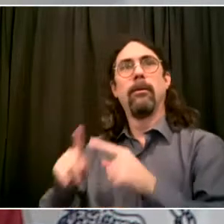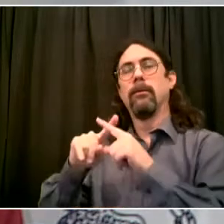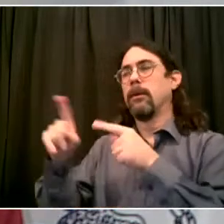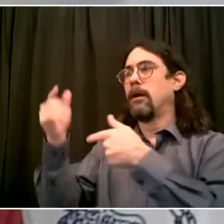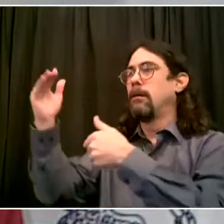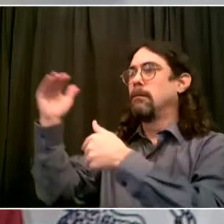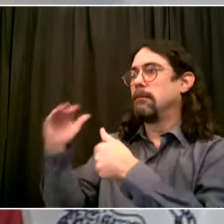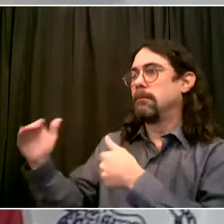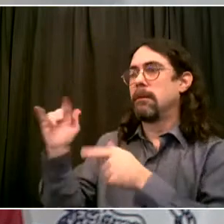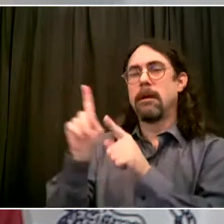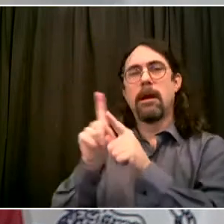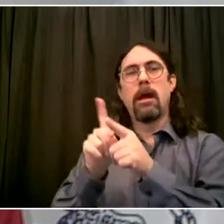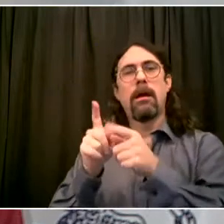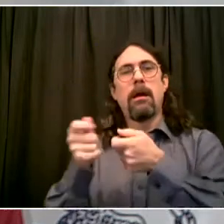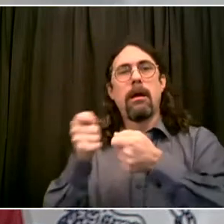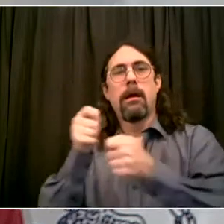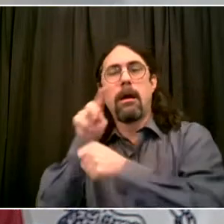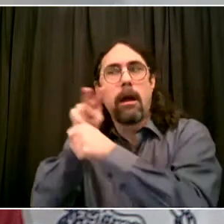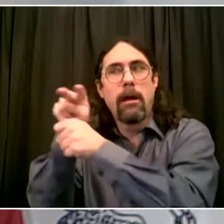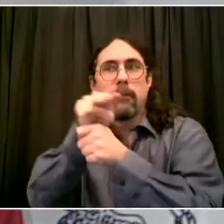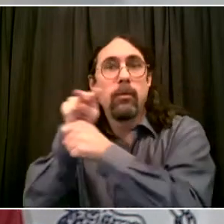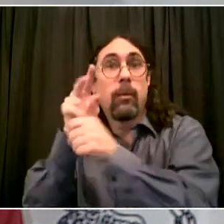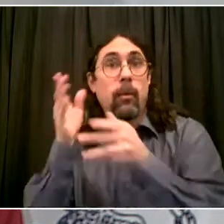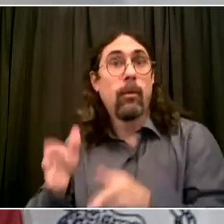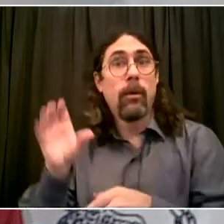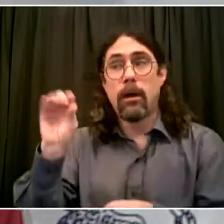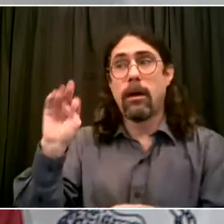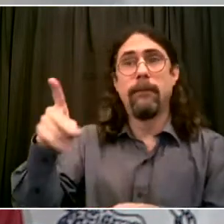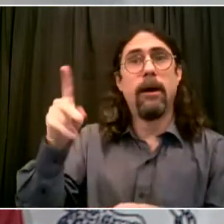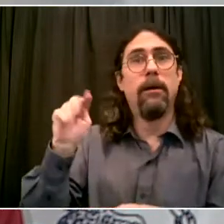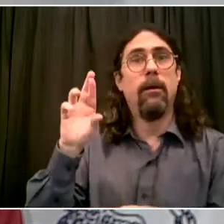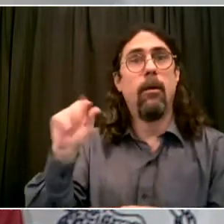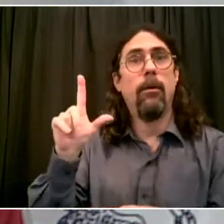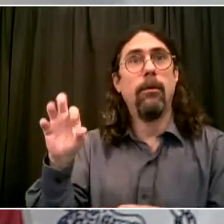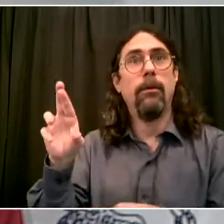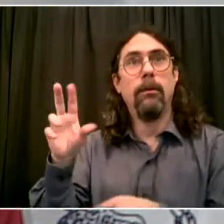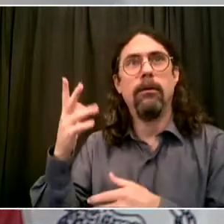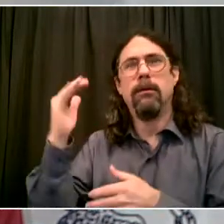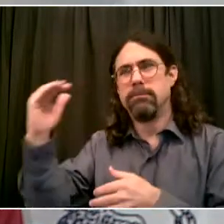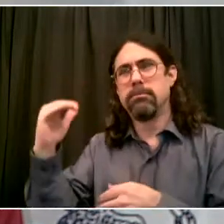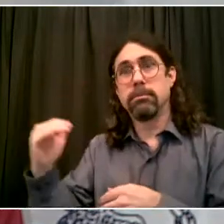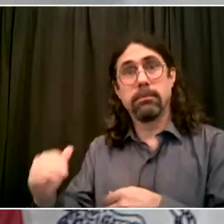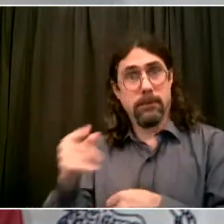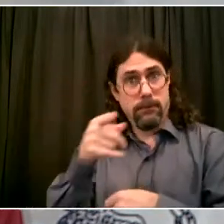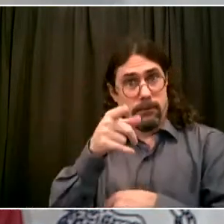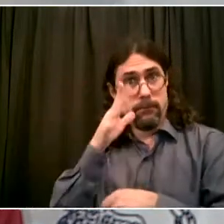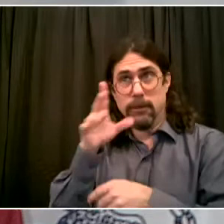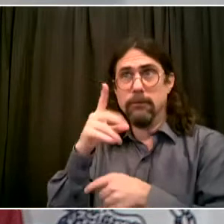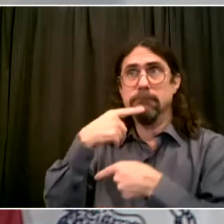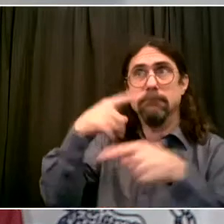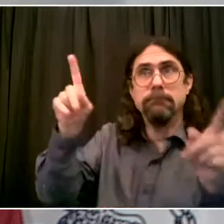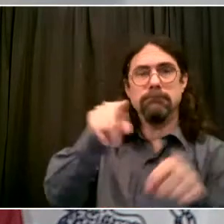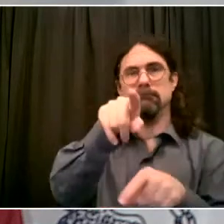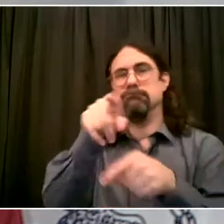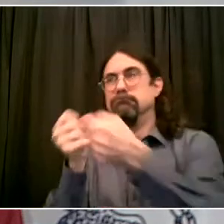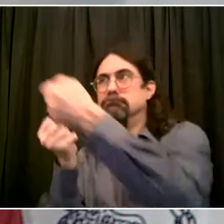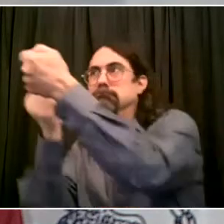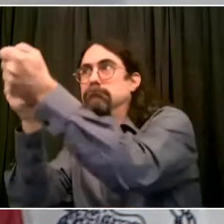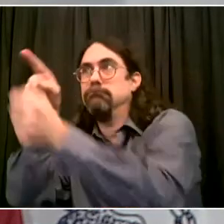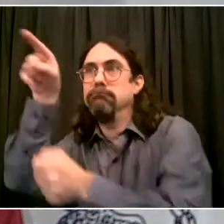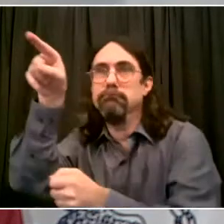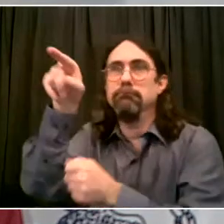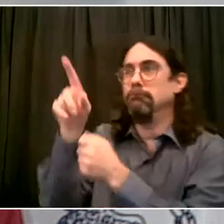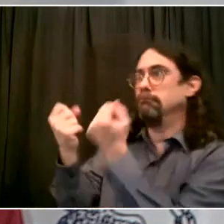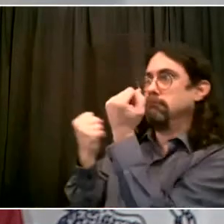lot faster than I think all of us realize. Well, no, I understand why you say it feels that way. To me, it's the other way around. It's about